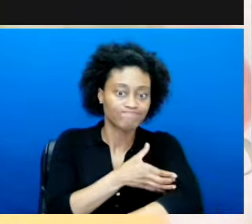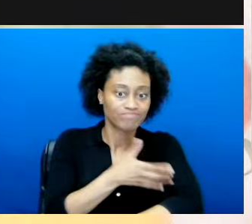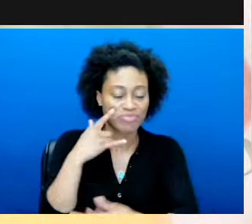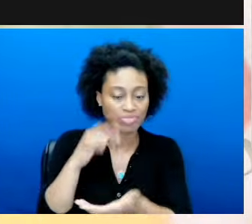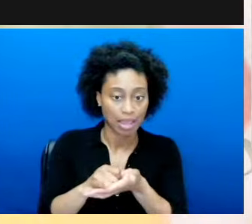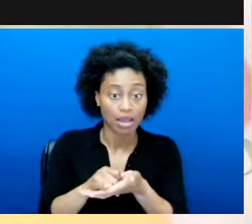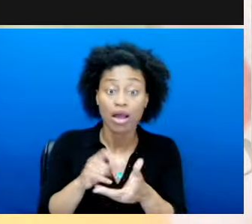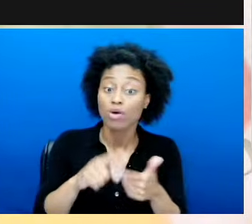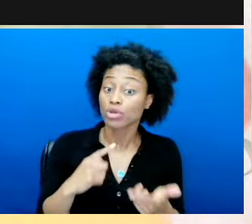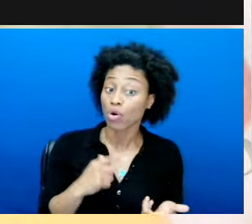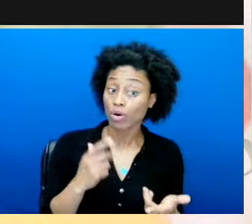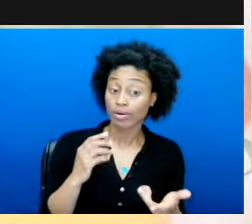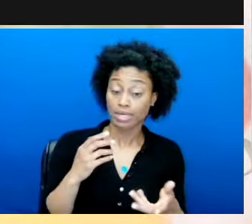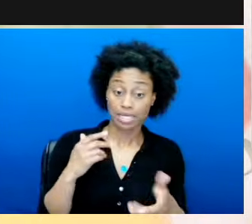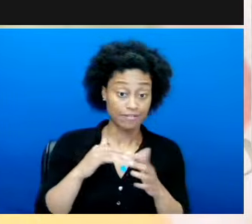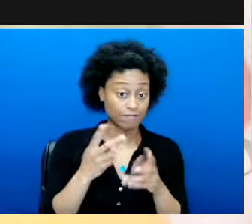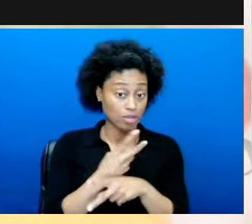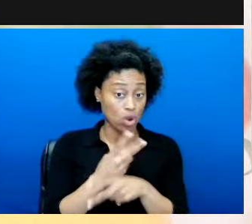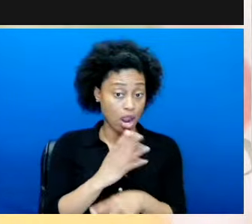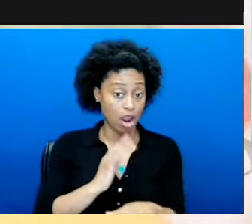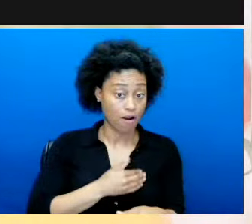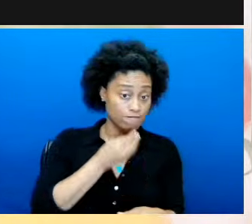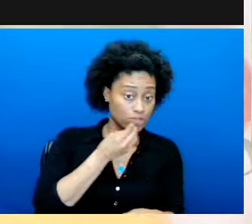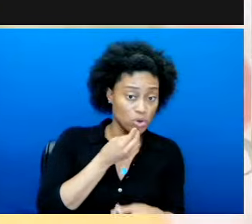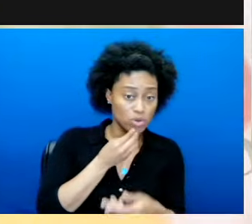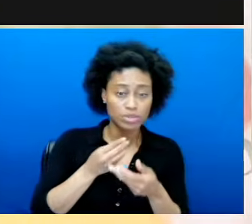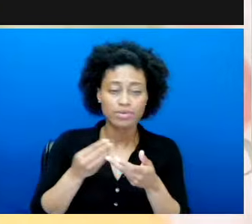the medicine that we need for the future.